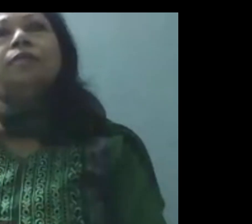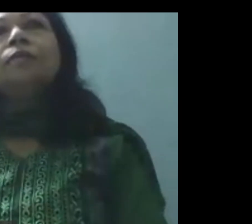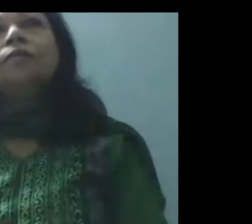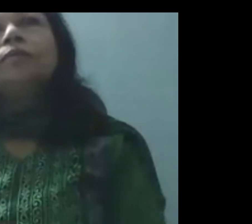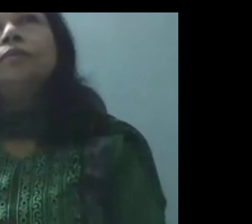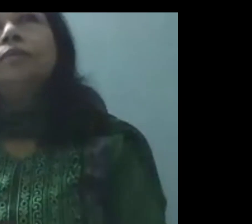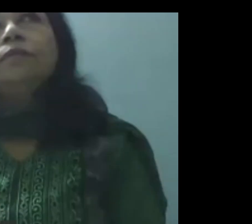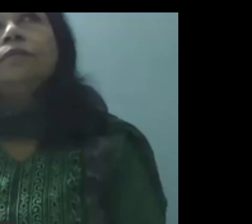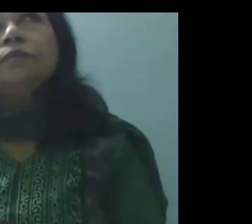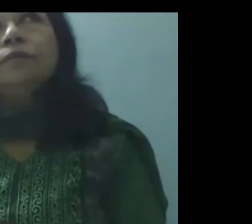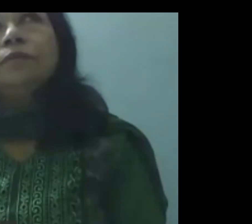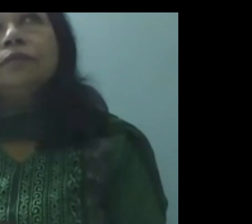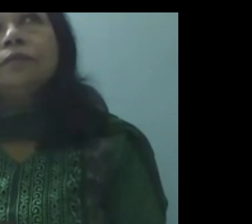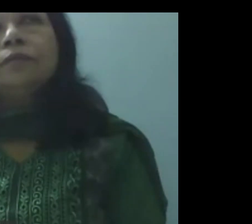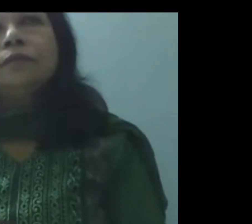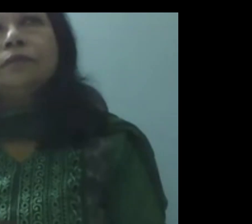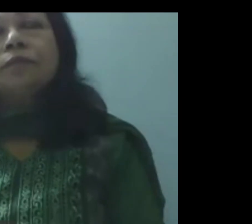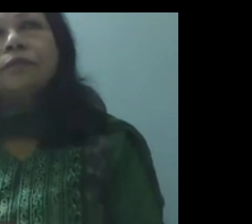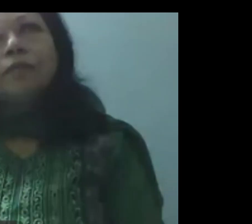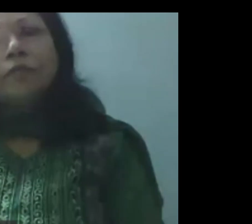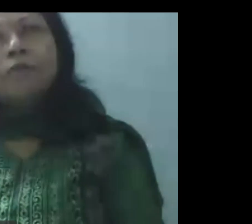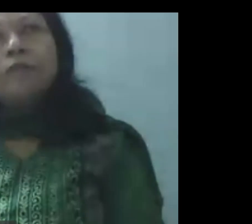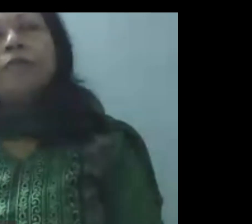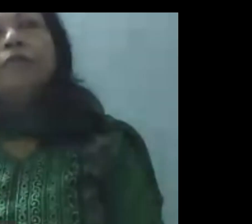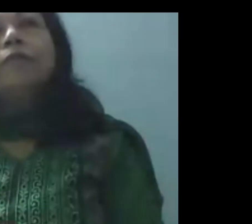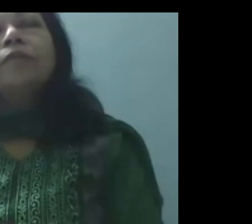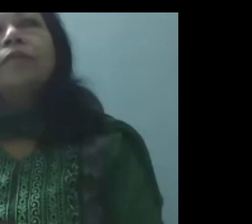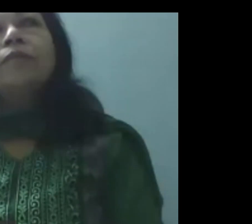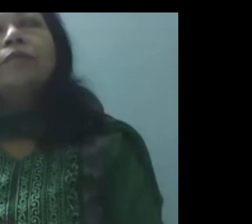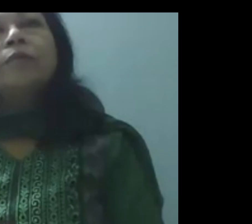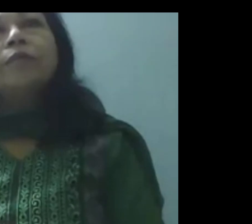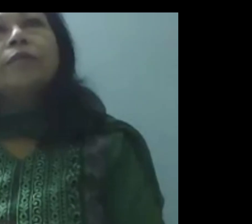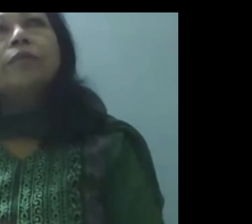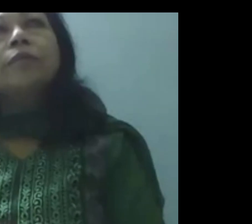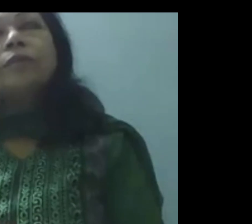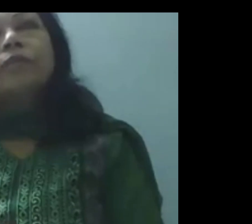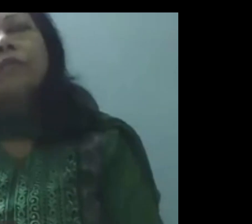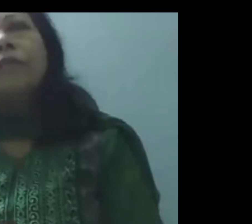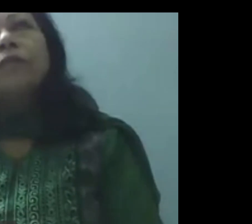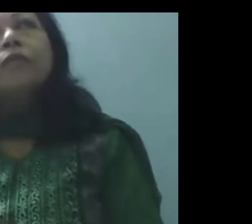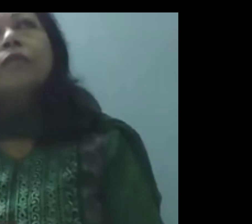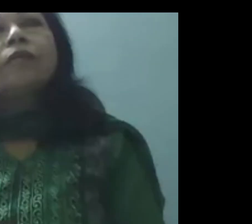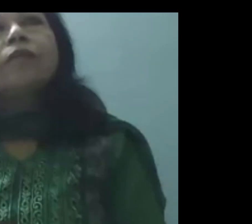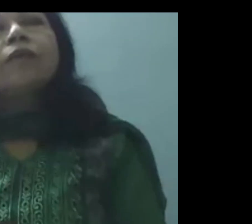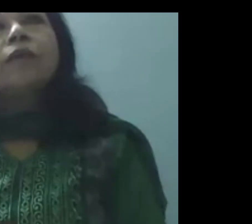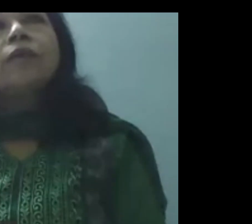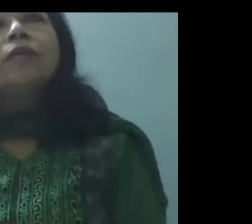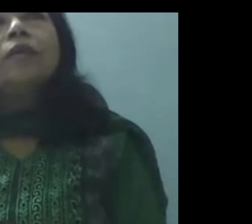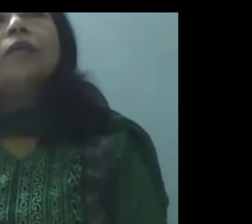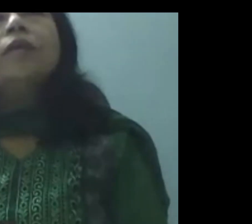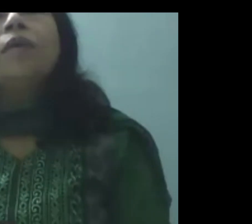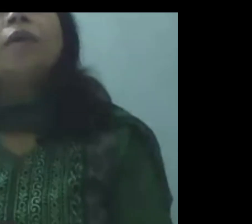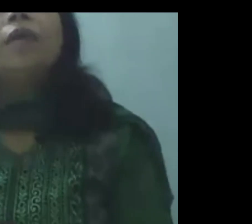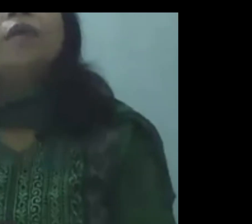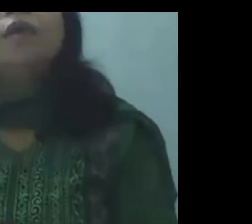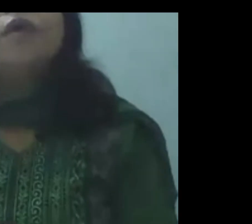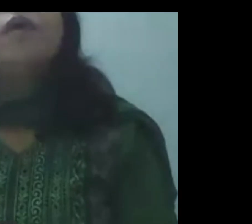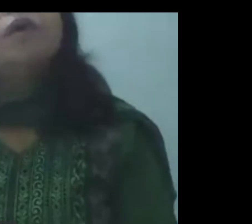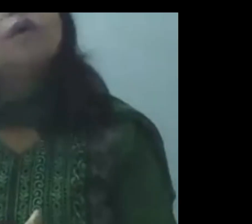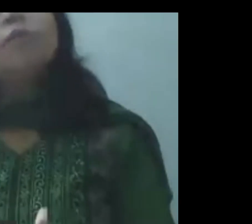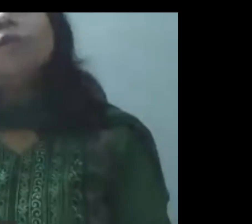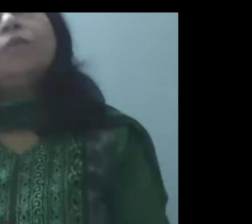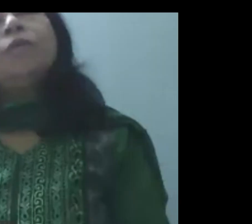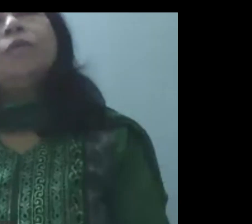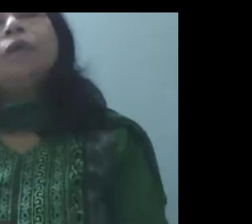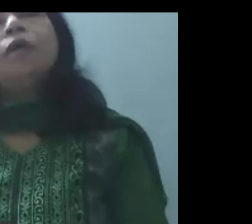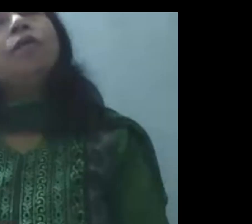that persons with no disability, and I won't say they are normal, we are all